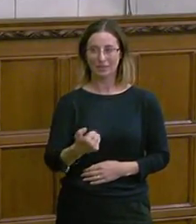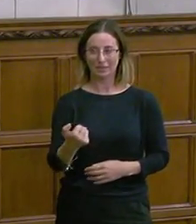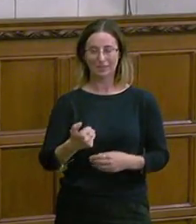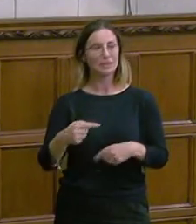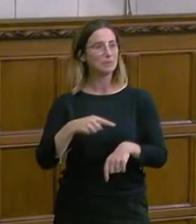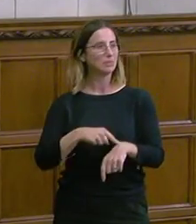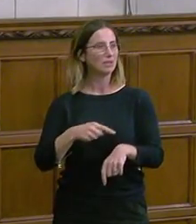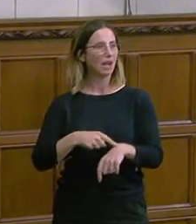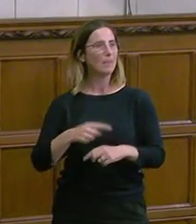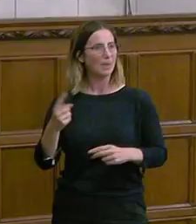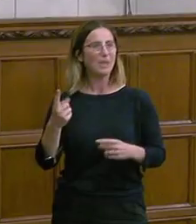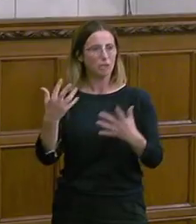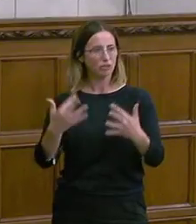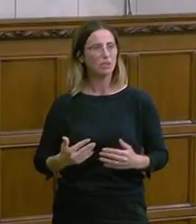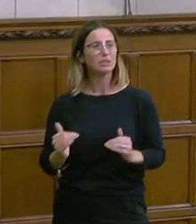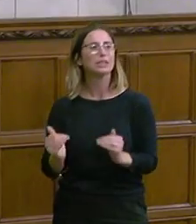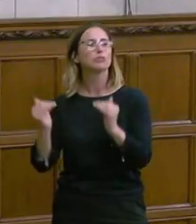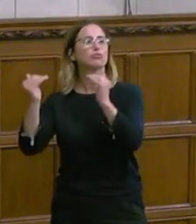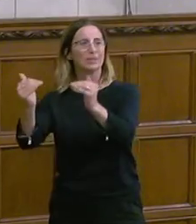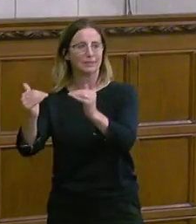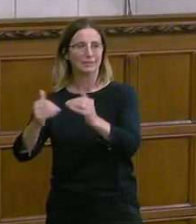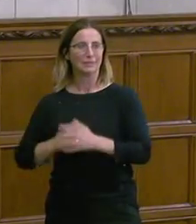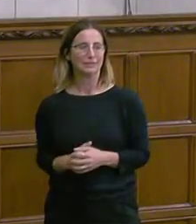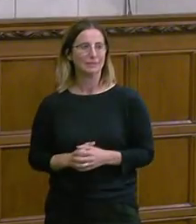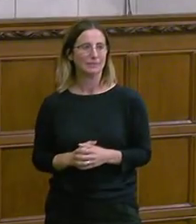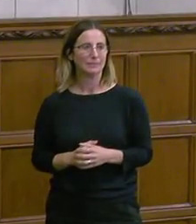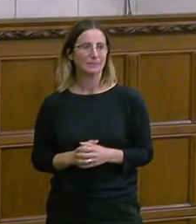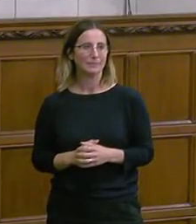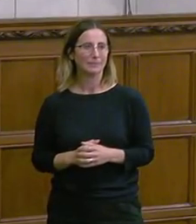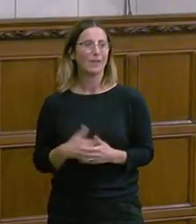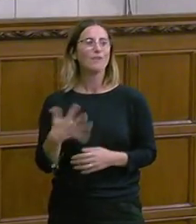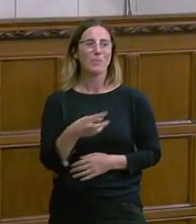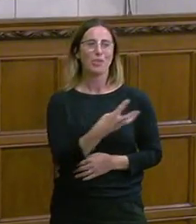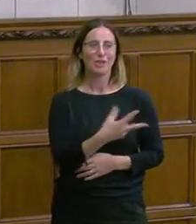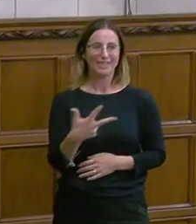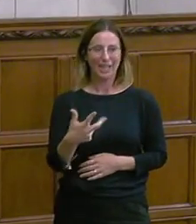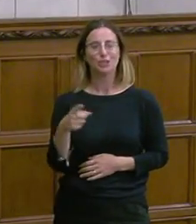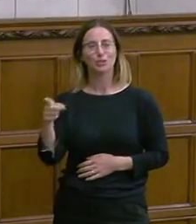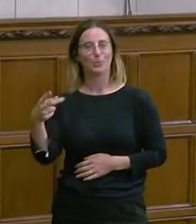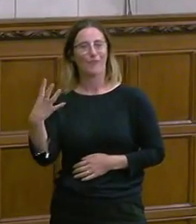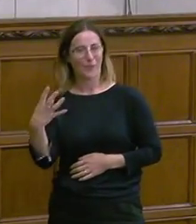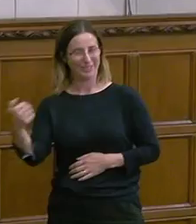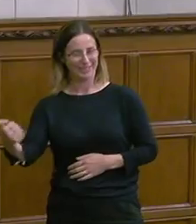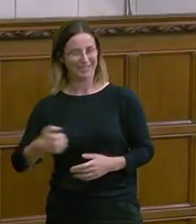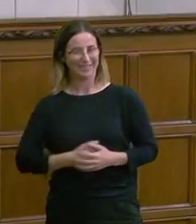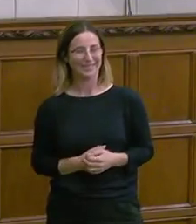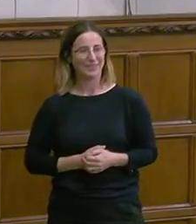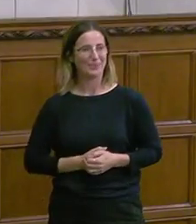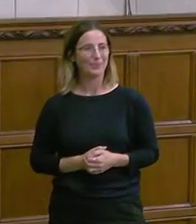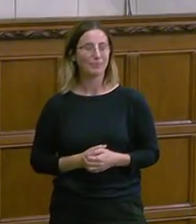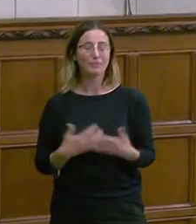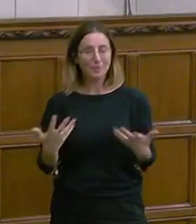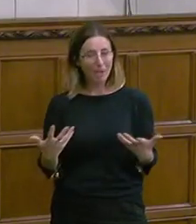who have received their results in August. As my honourable friend, the member for Poplar and Limehouse, pointed out, there is more to